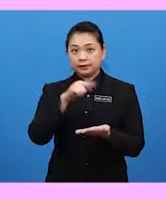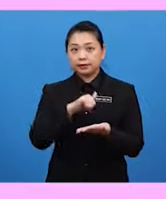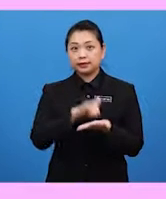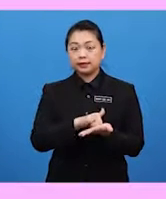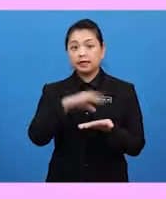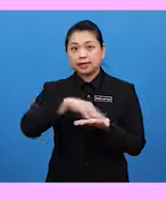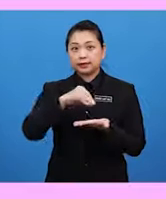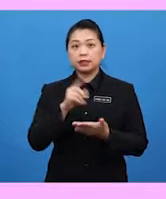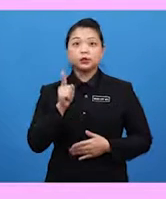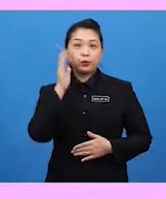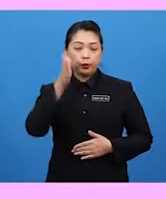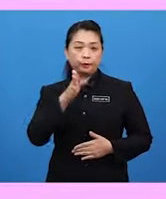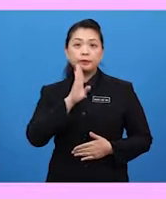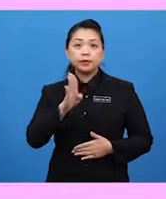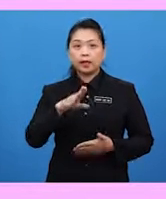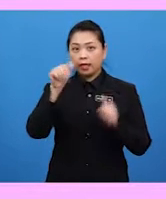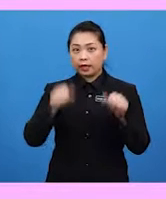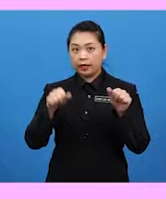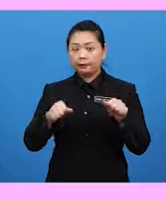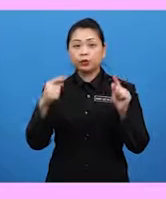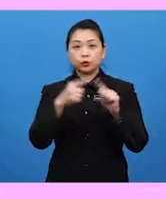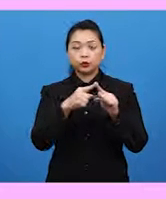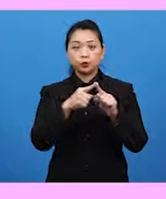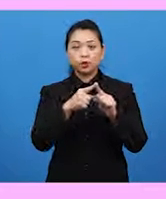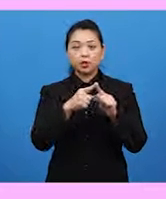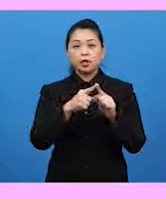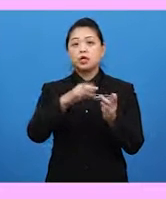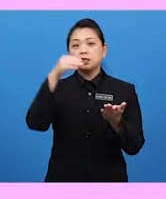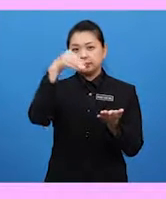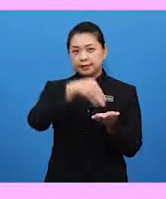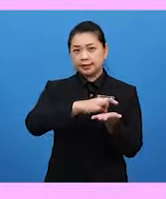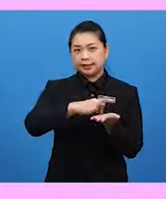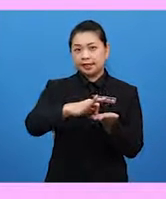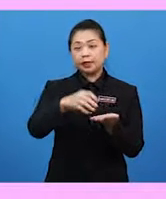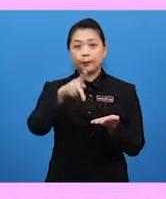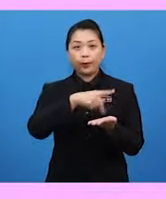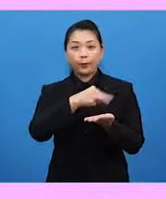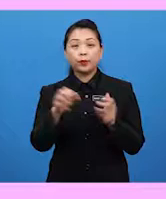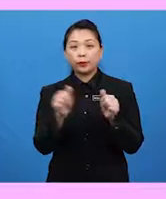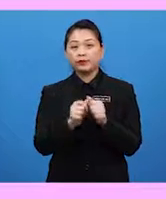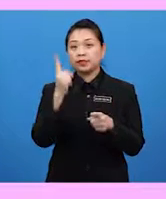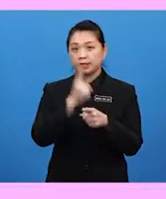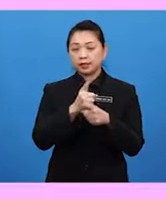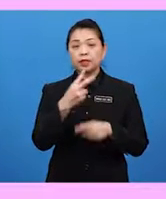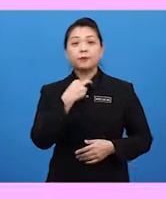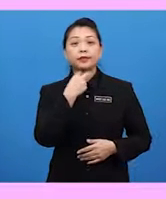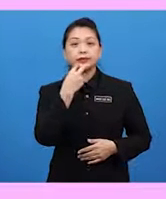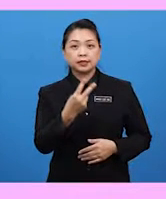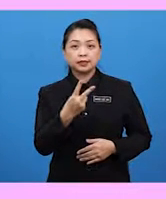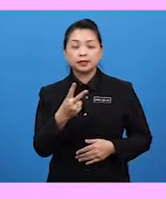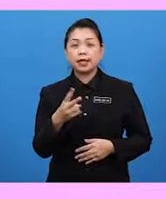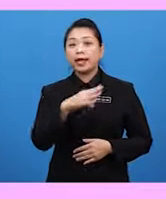to recite the poem with the correct pronunciation and intonation.